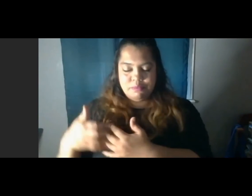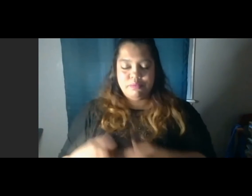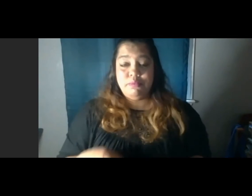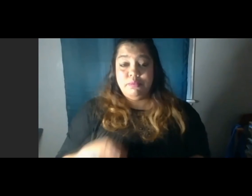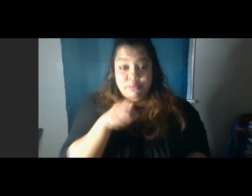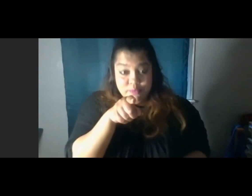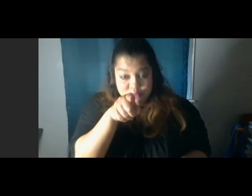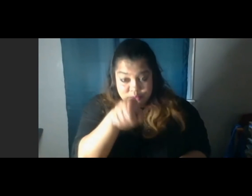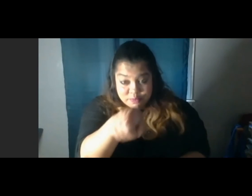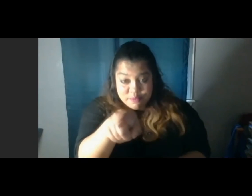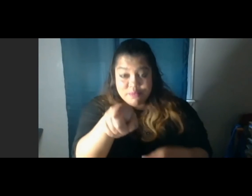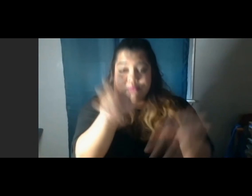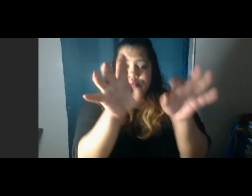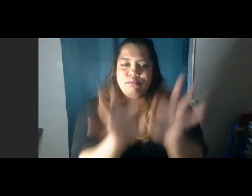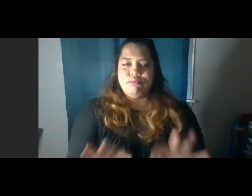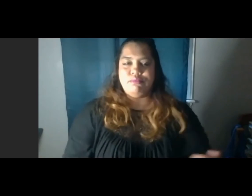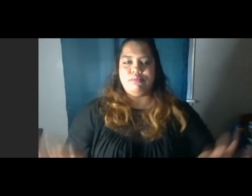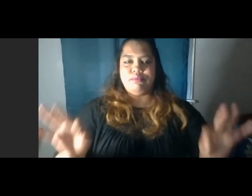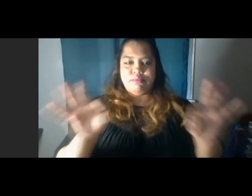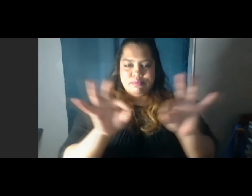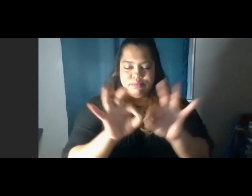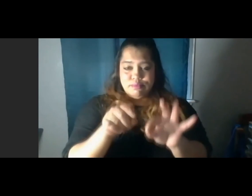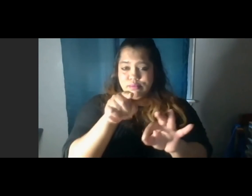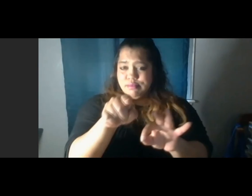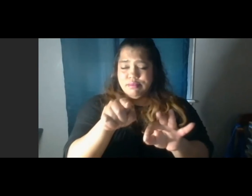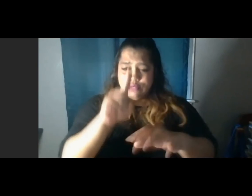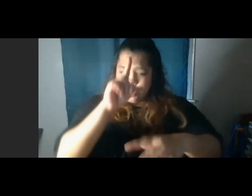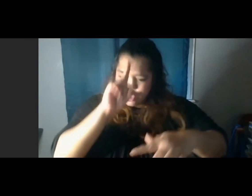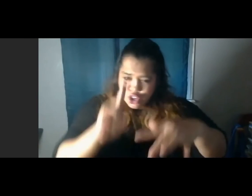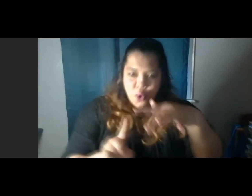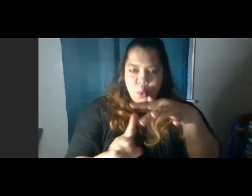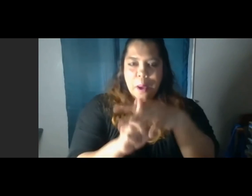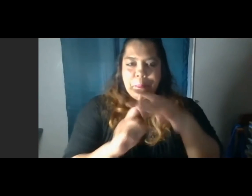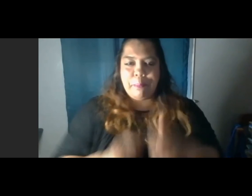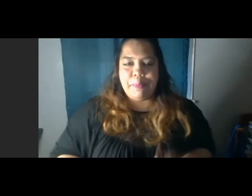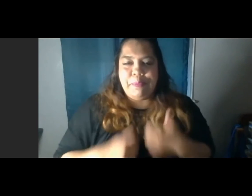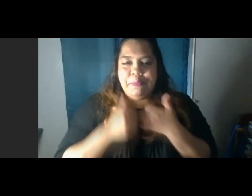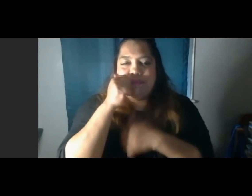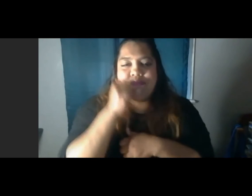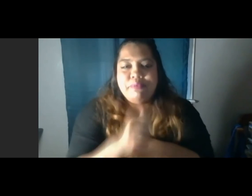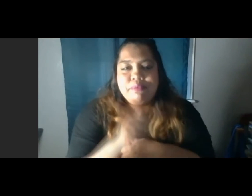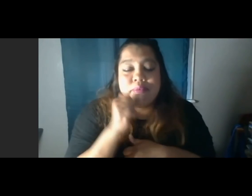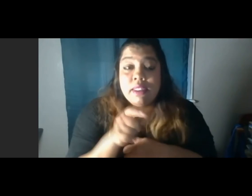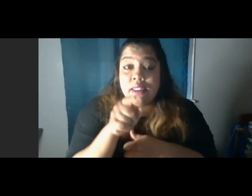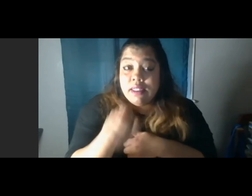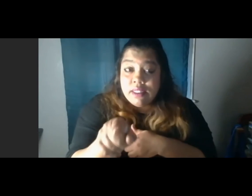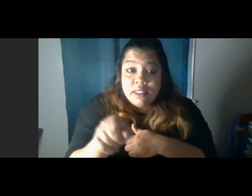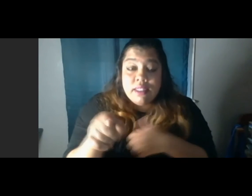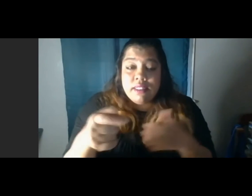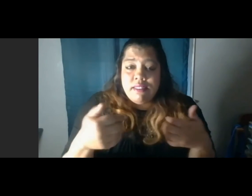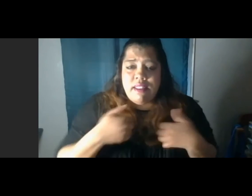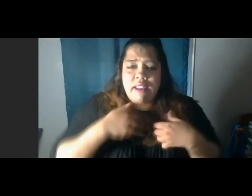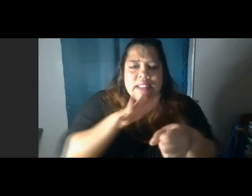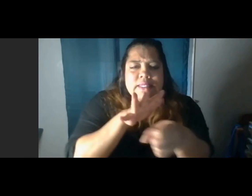you are enough. You do enough. You have enough.